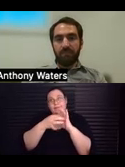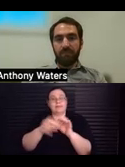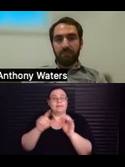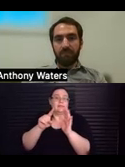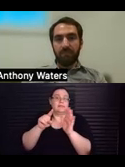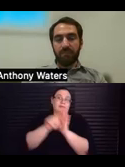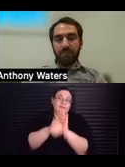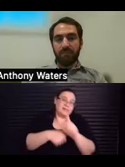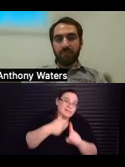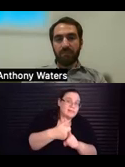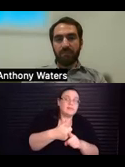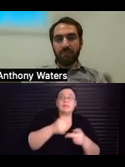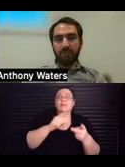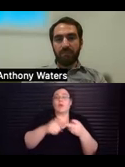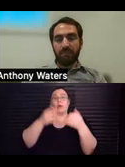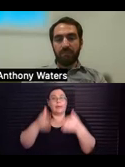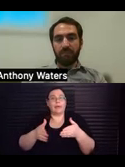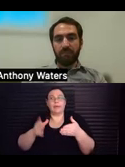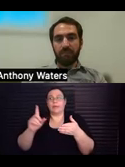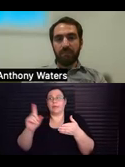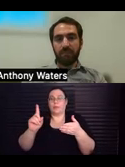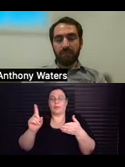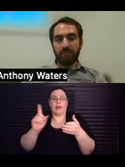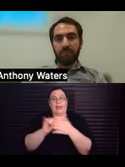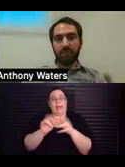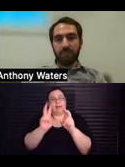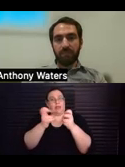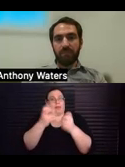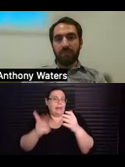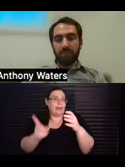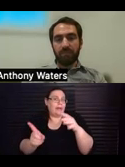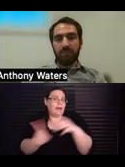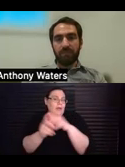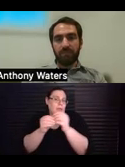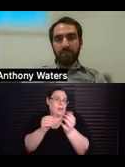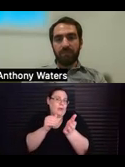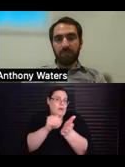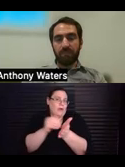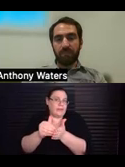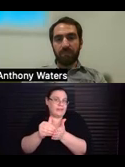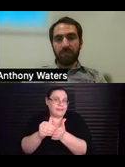suicidality, or someone where it's a topic that may come up more frequently.